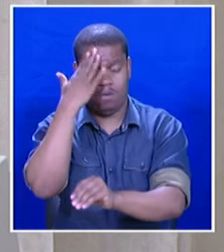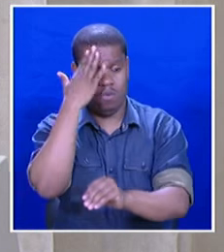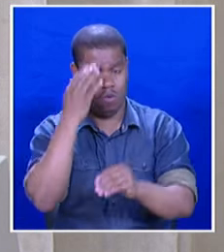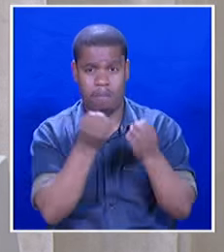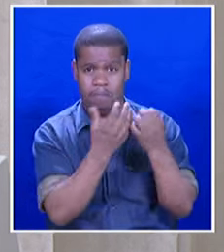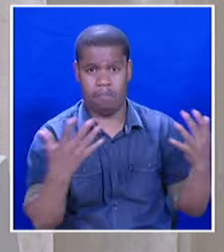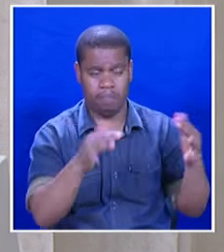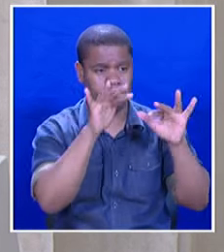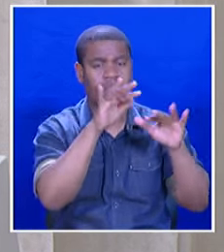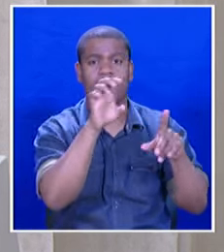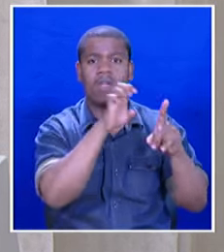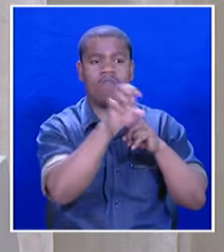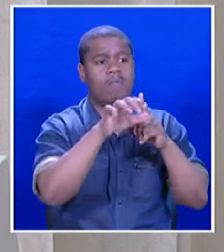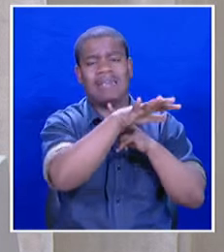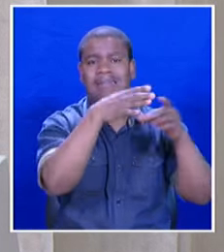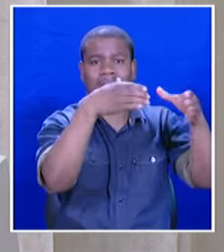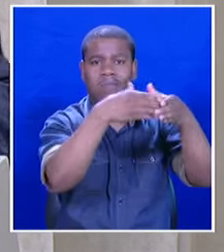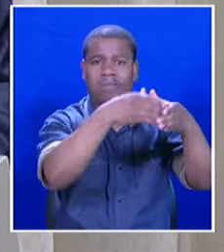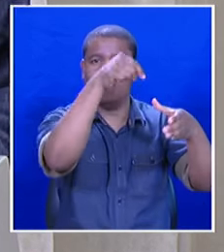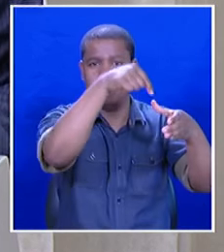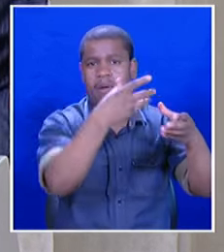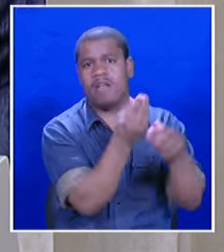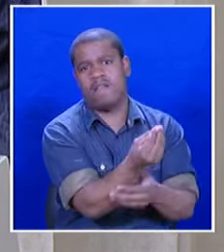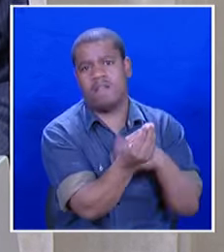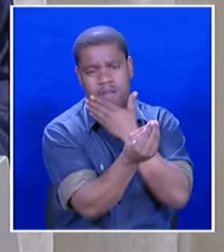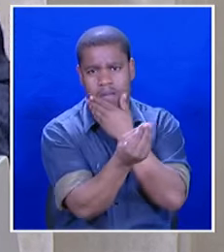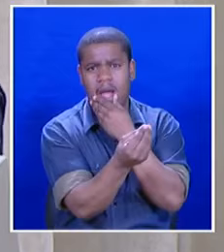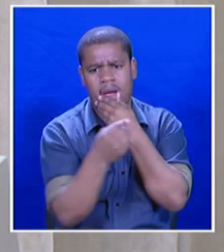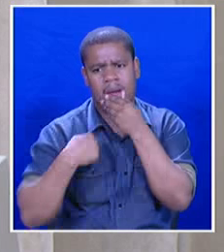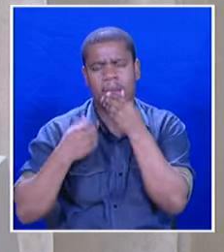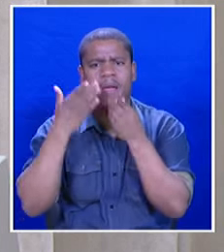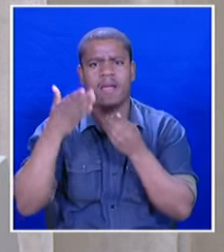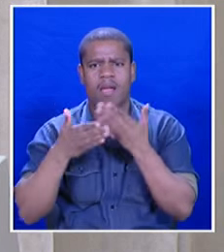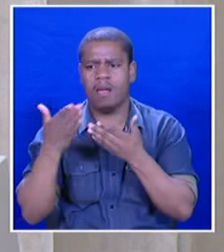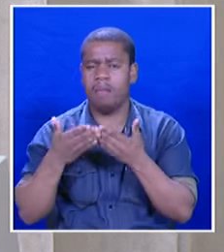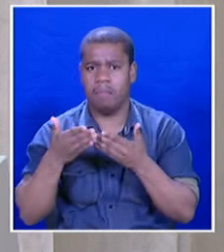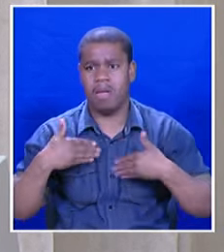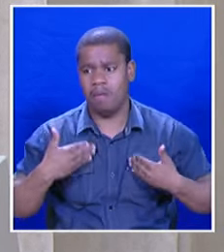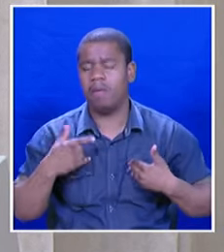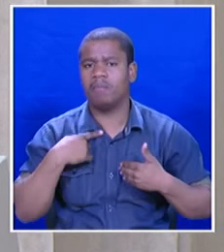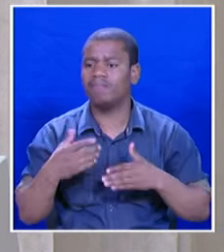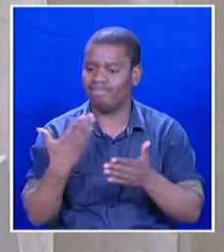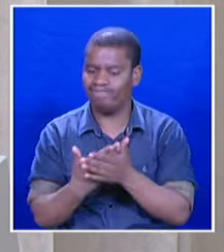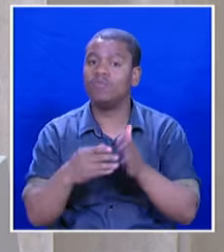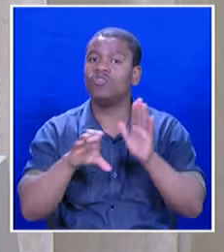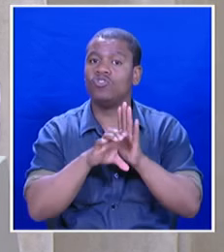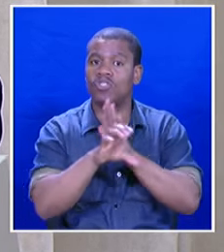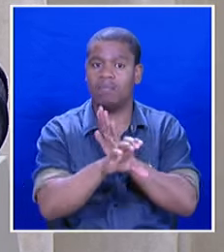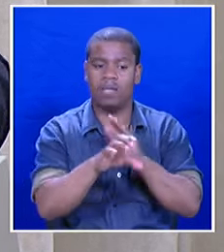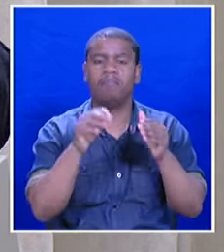in the environmental sector, and I'm happy, quite happy to provide chapter and verse, and name